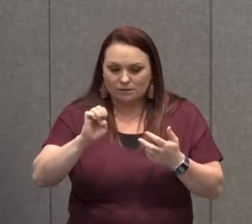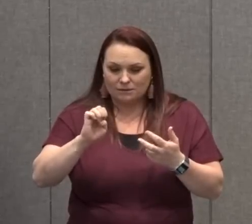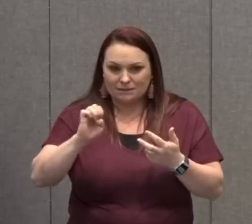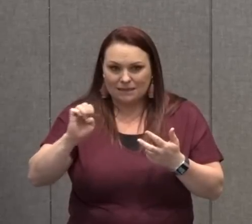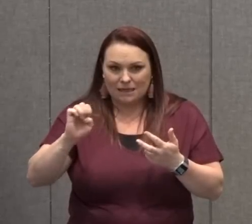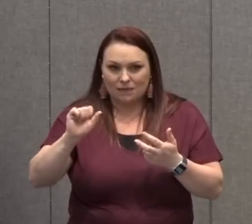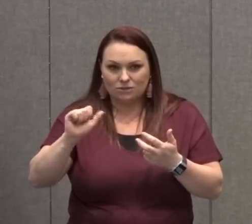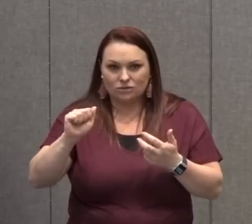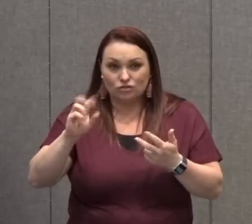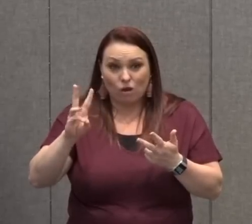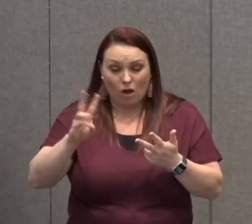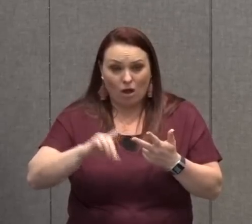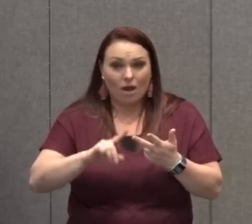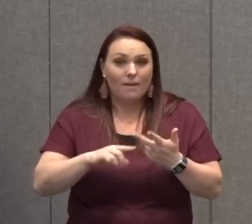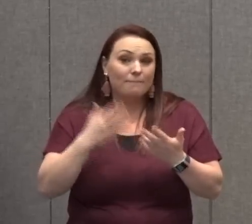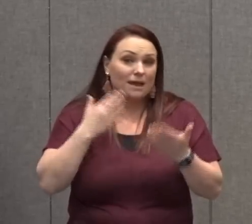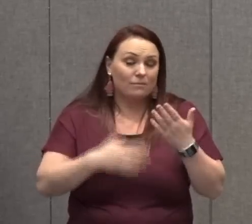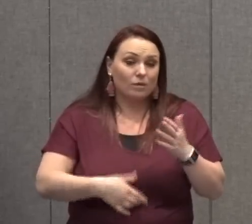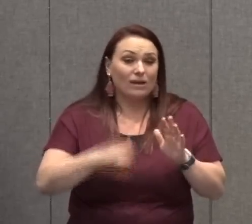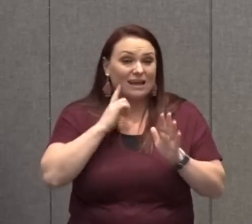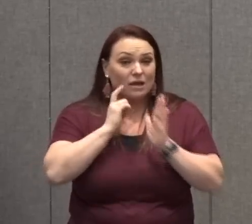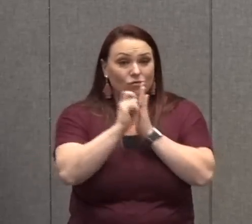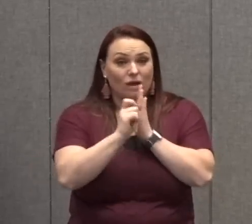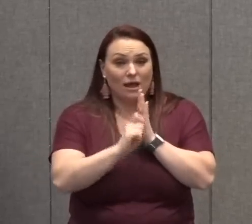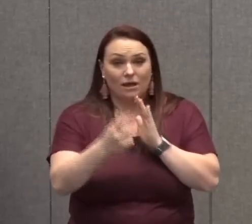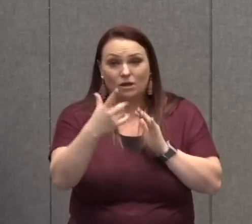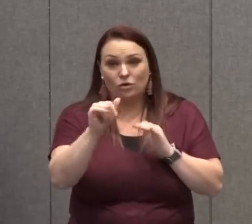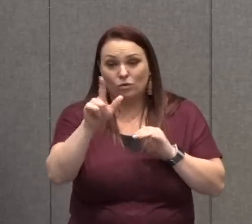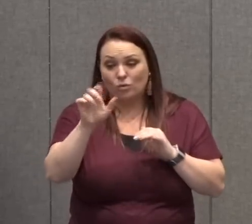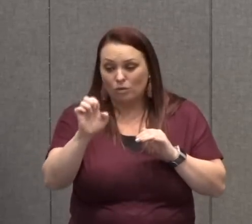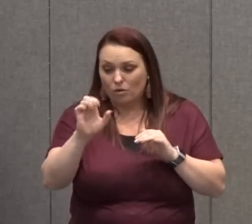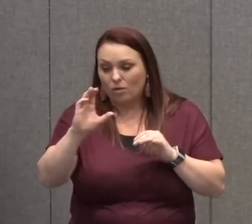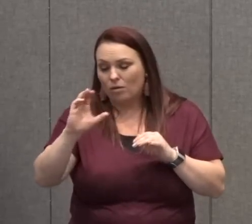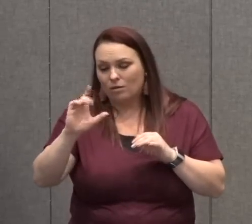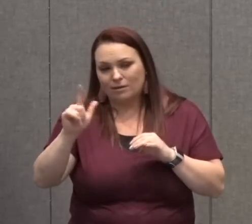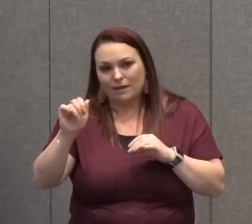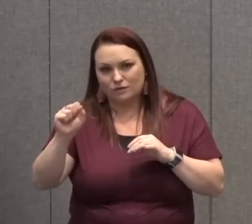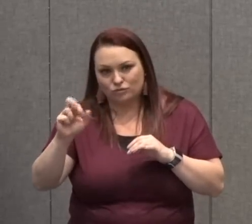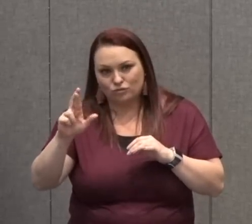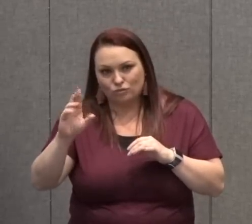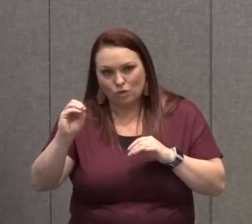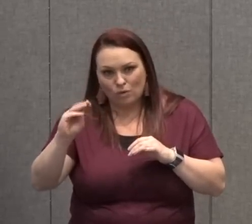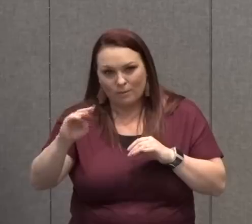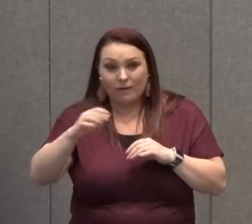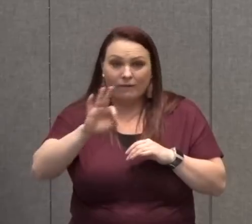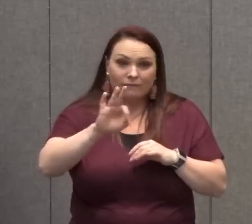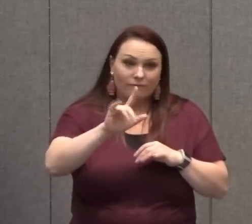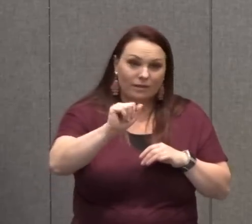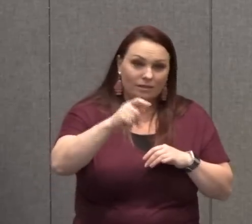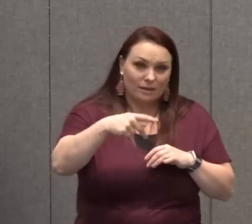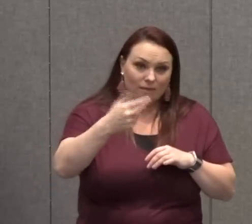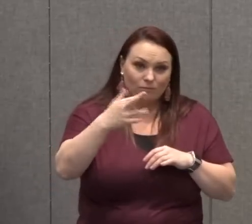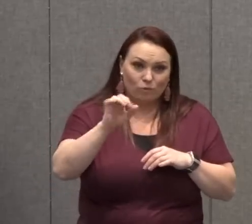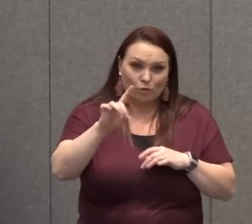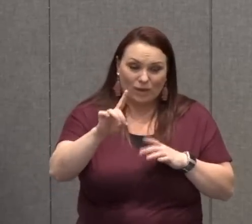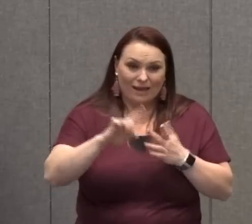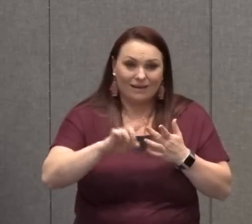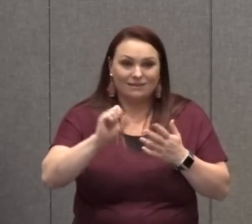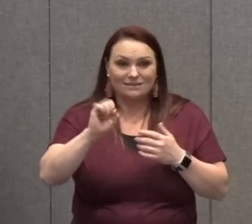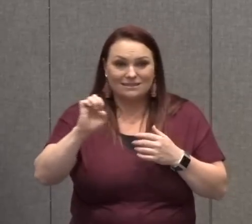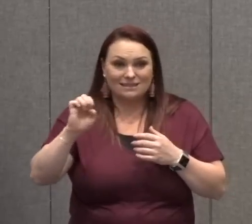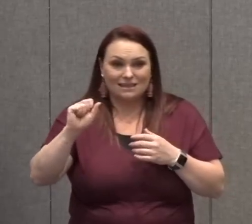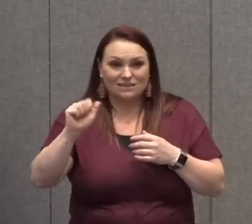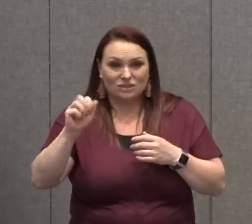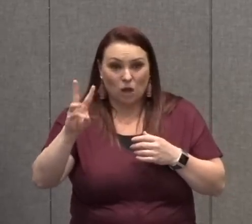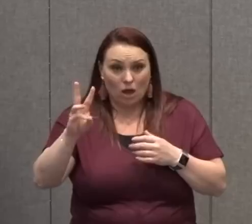up here and then we write Google Classroom and flip grid and see-saw all these different ways to use technology once you feel like you've learned it